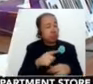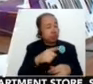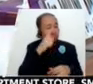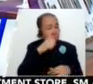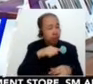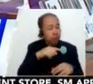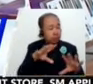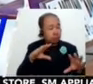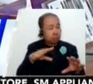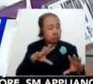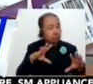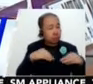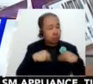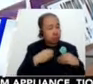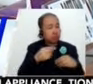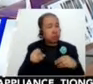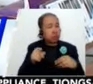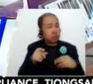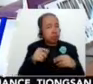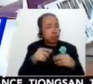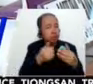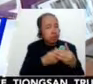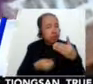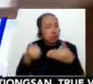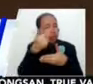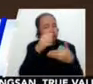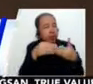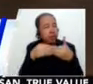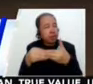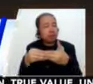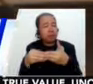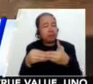the head of the Davao death squad by the former president?